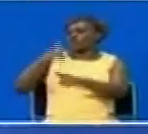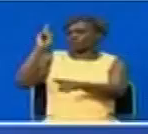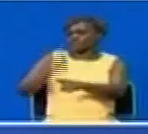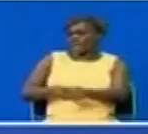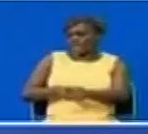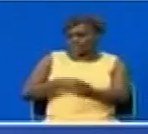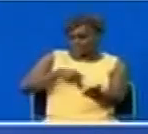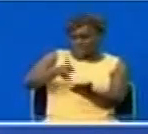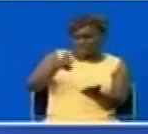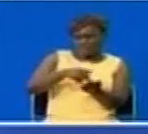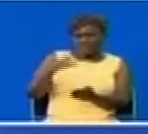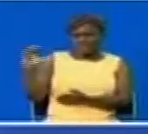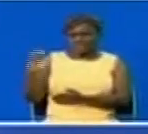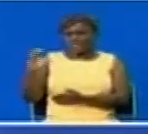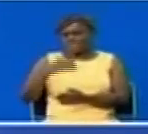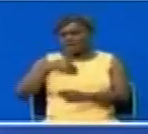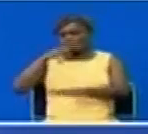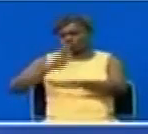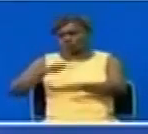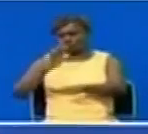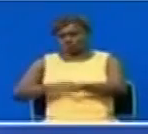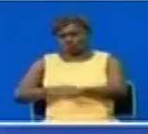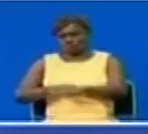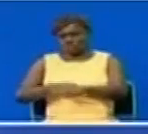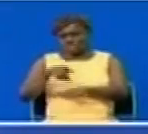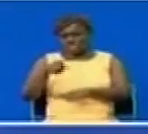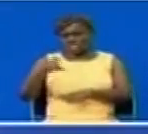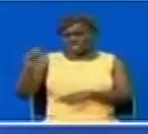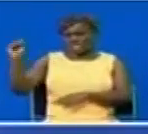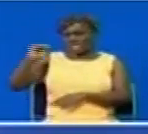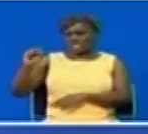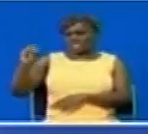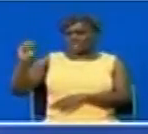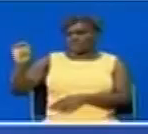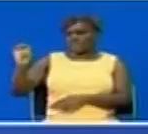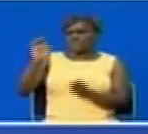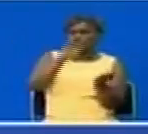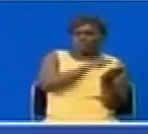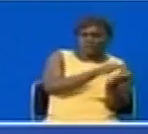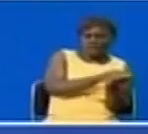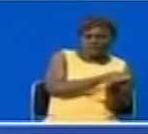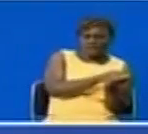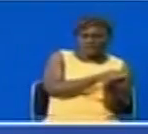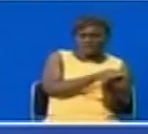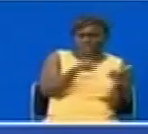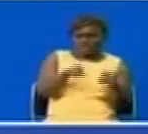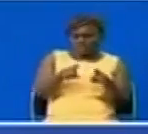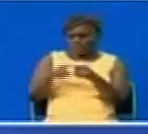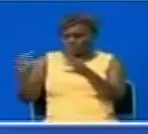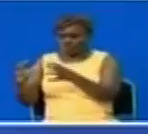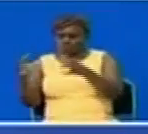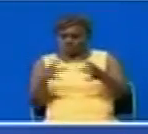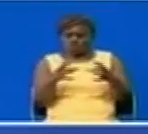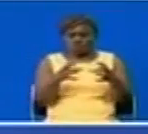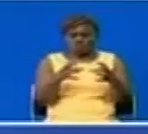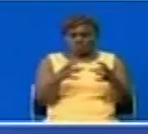began. Chase had a good business model because it was more of an SME bank. It was more of a Chama bank. Most of the Chamas had their money there. Most